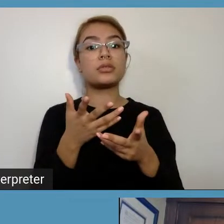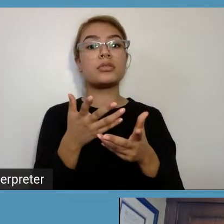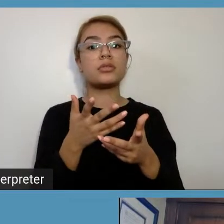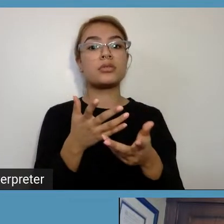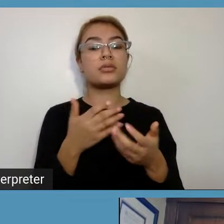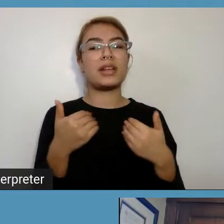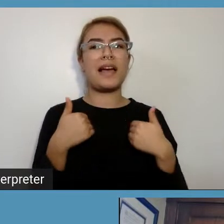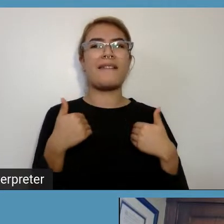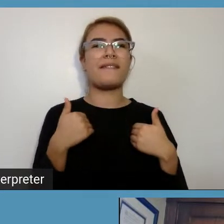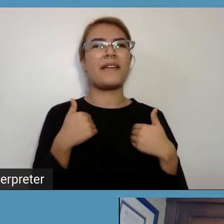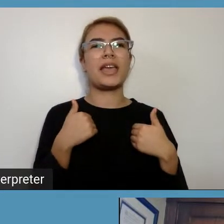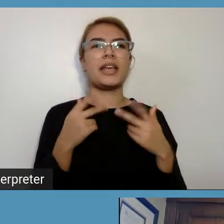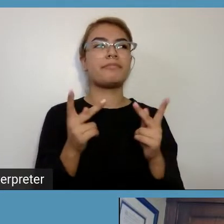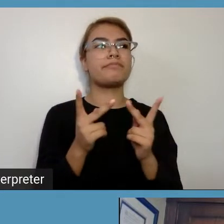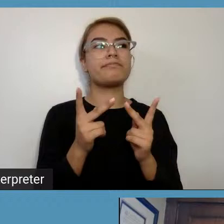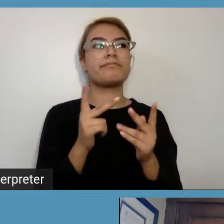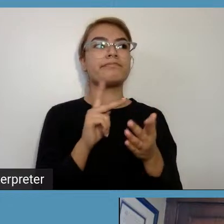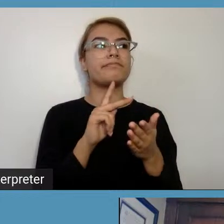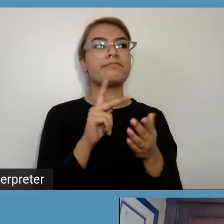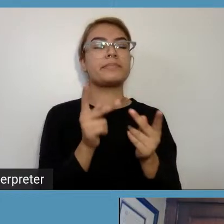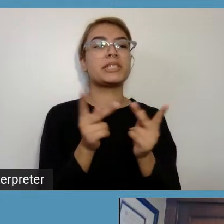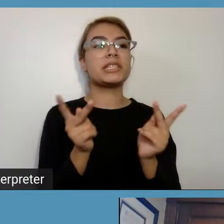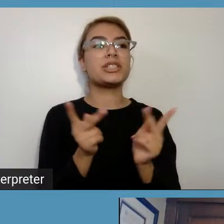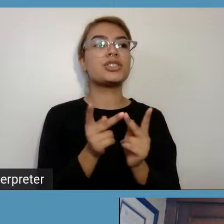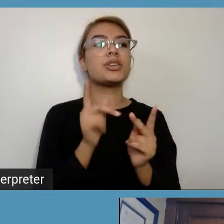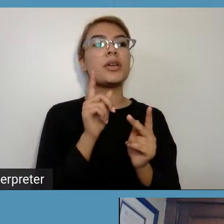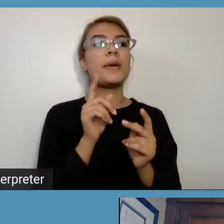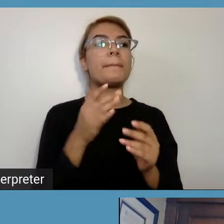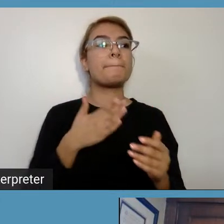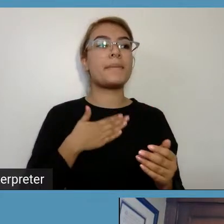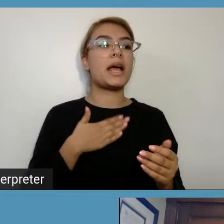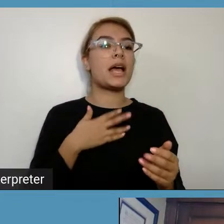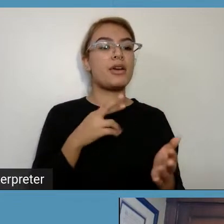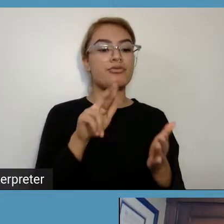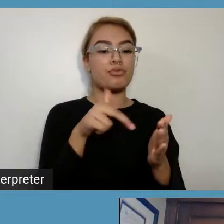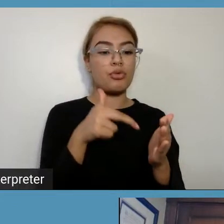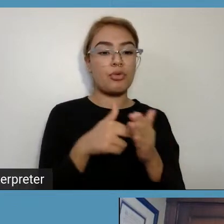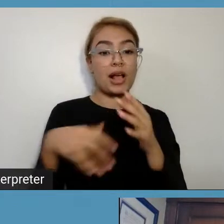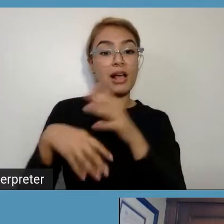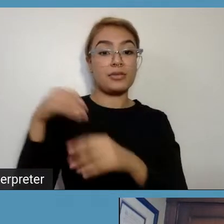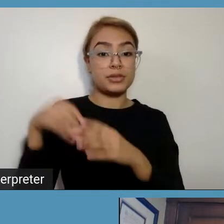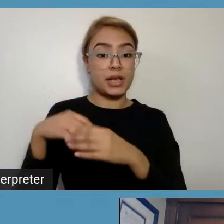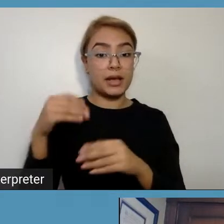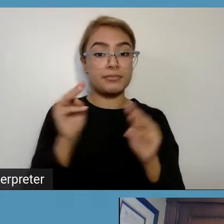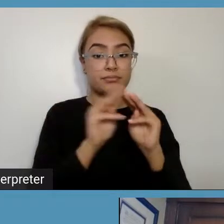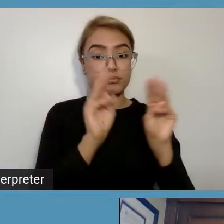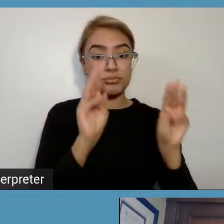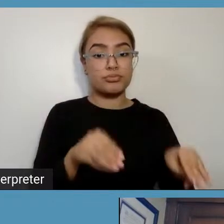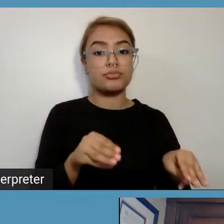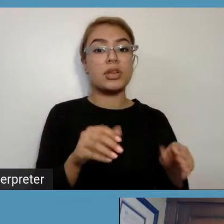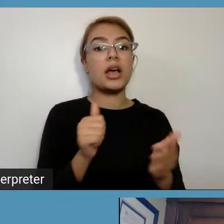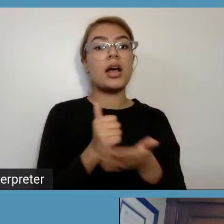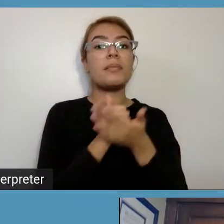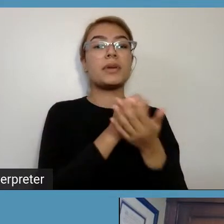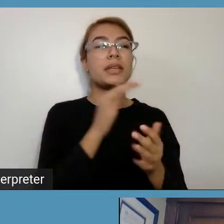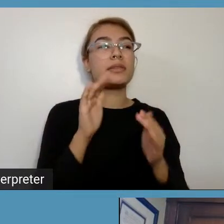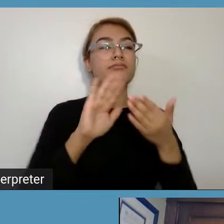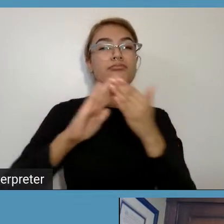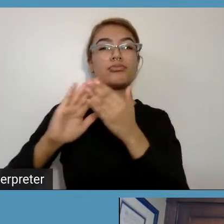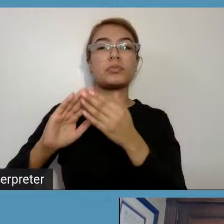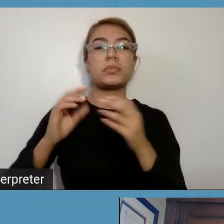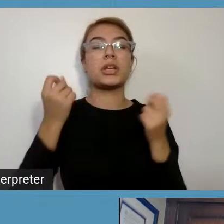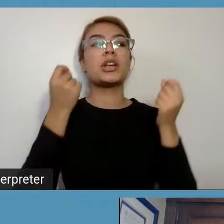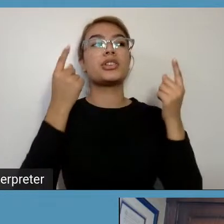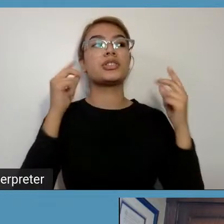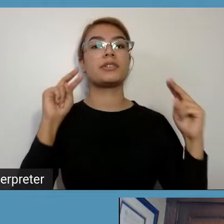having a position where my role is more facing out of the museum and helping the community understand our vision, the technology companies,